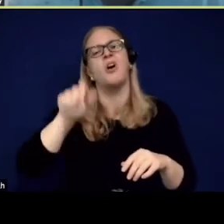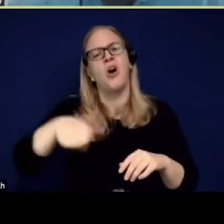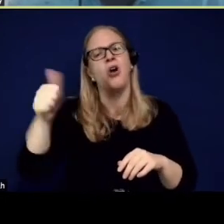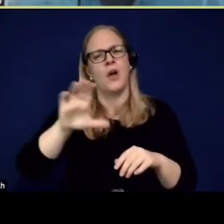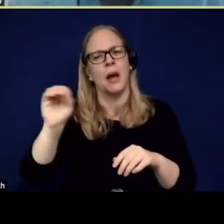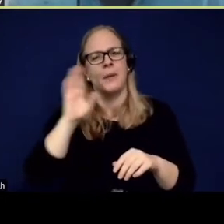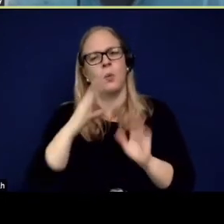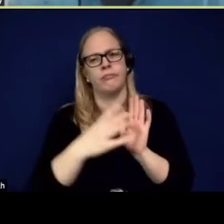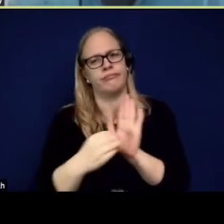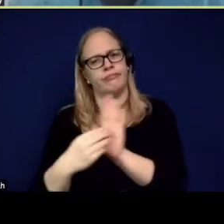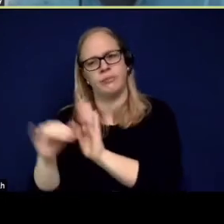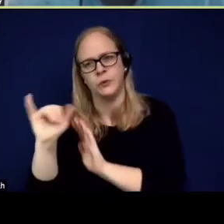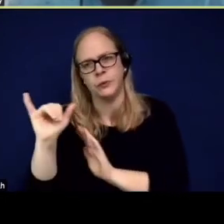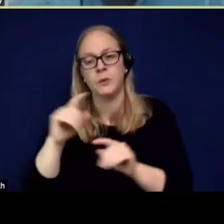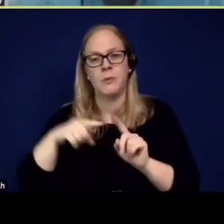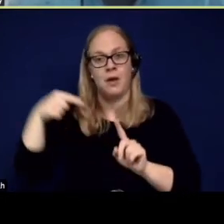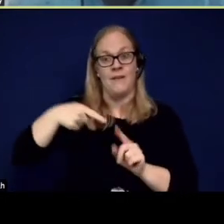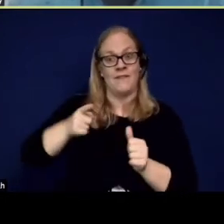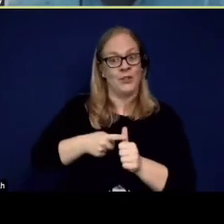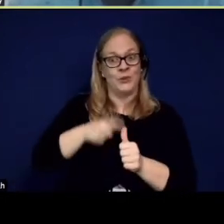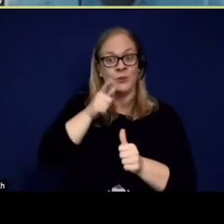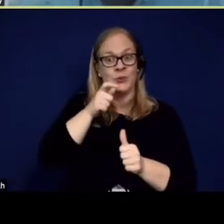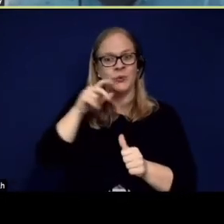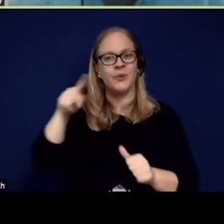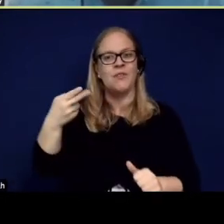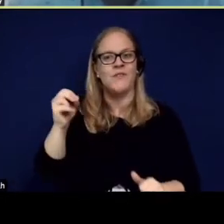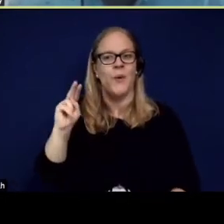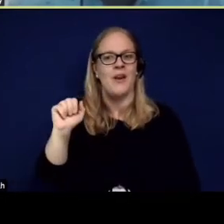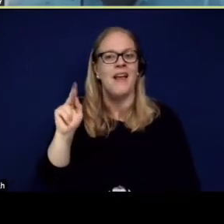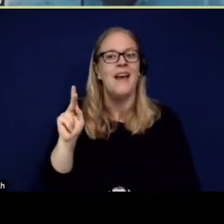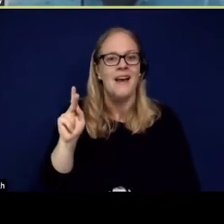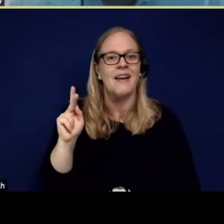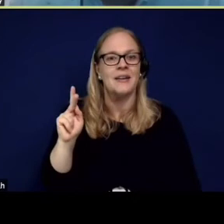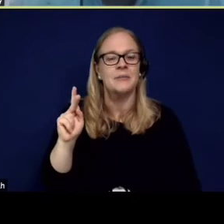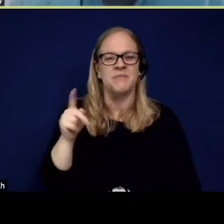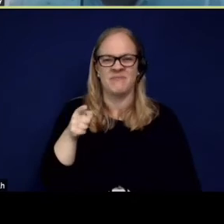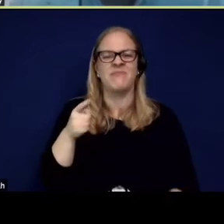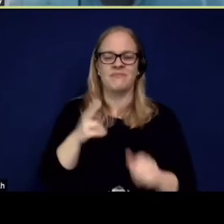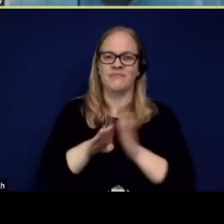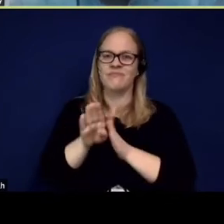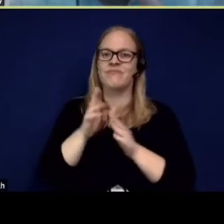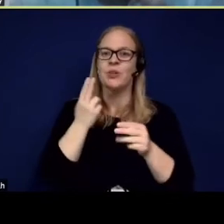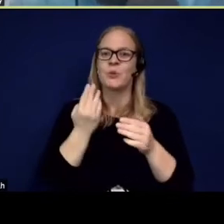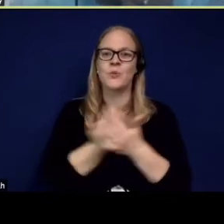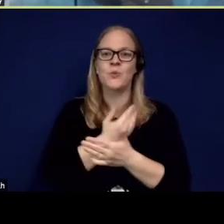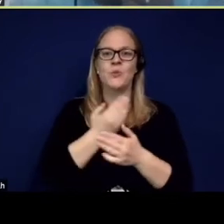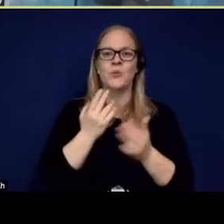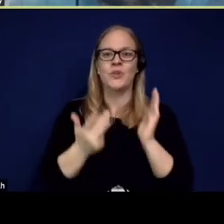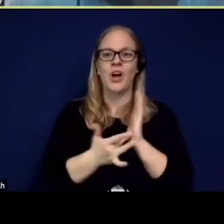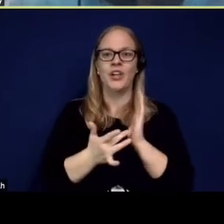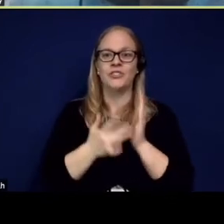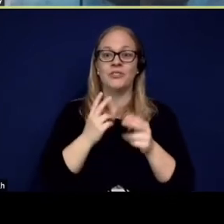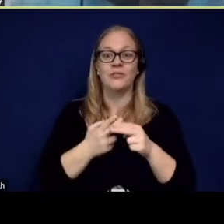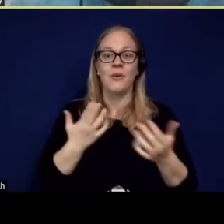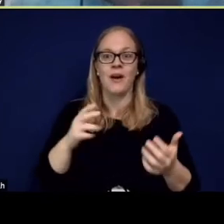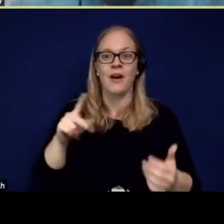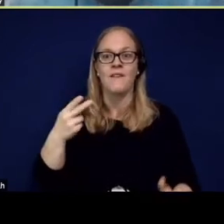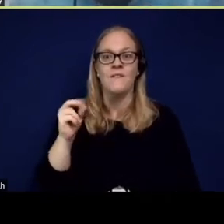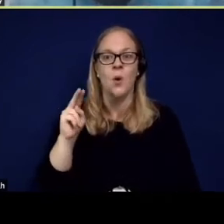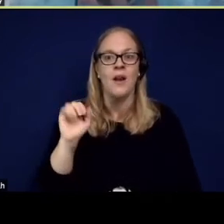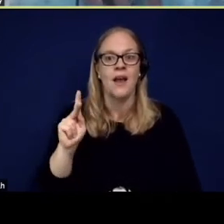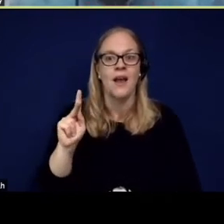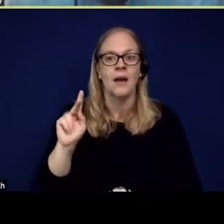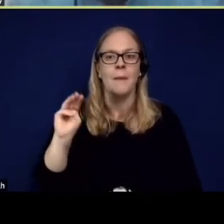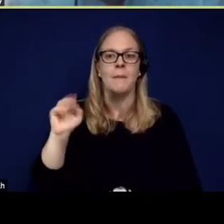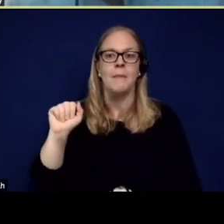aids. And Phonak engineers have developed technology, including a very, very tiny